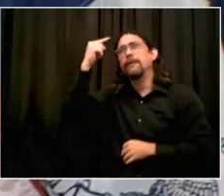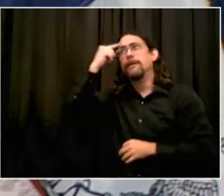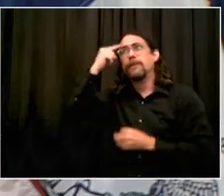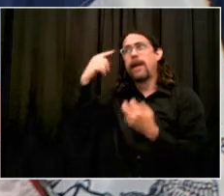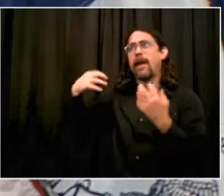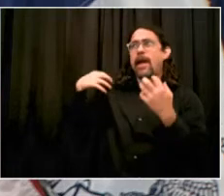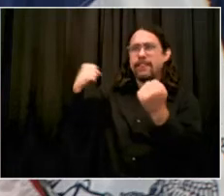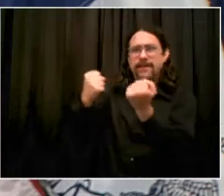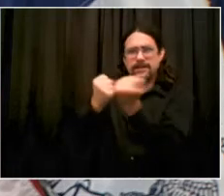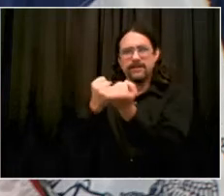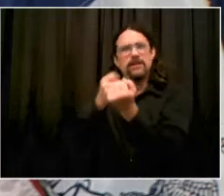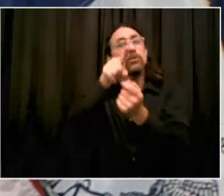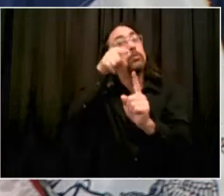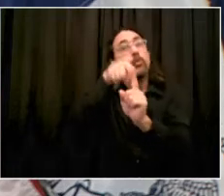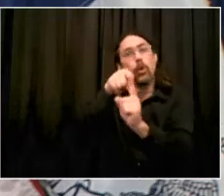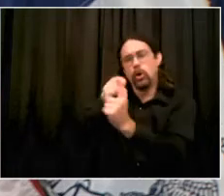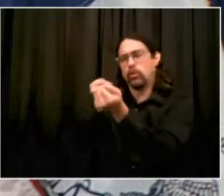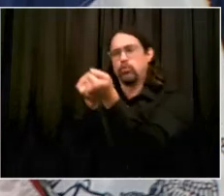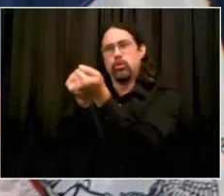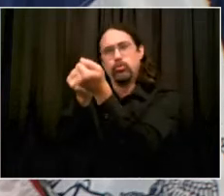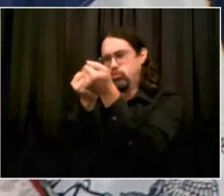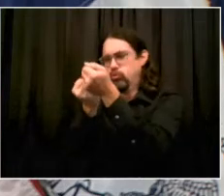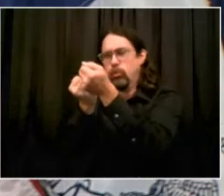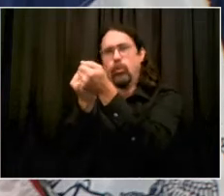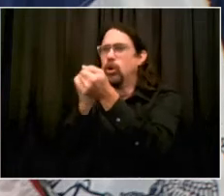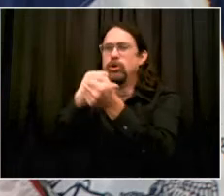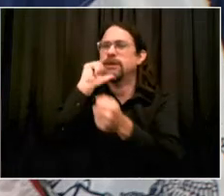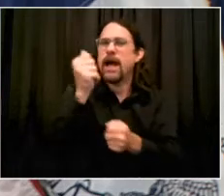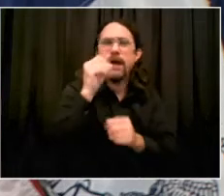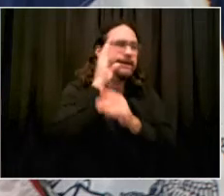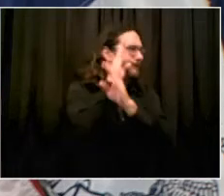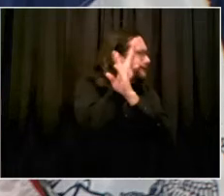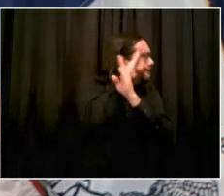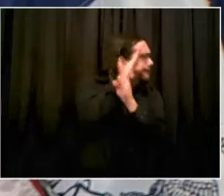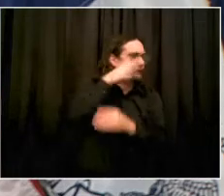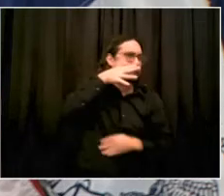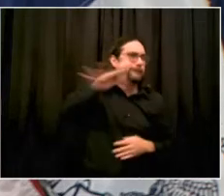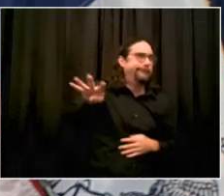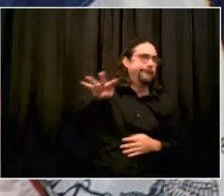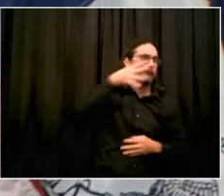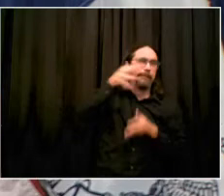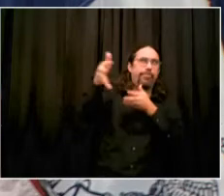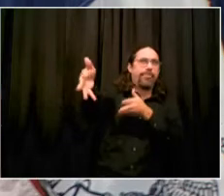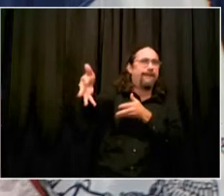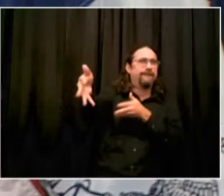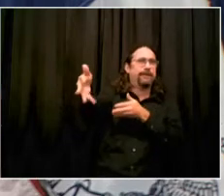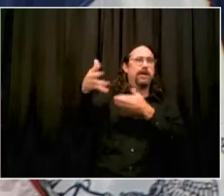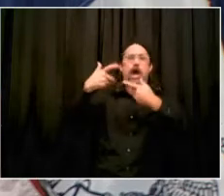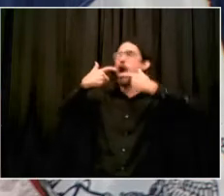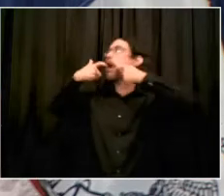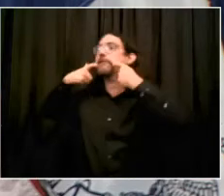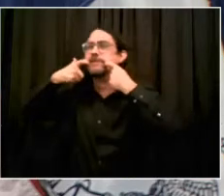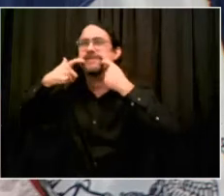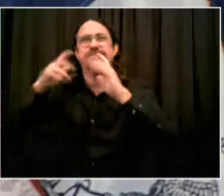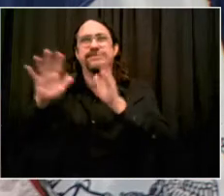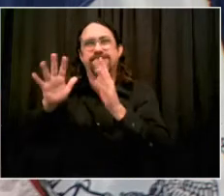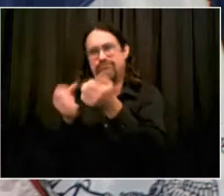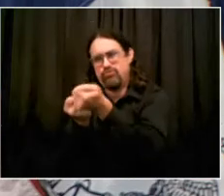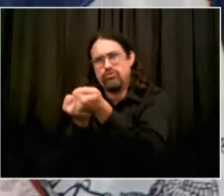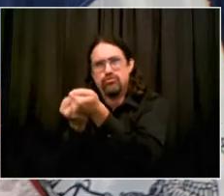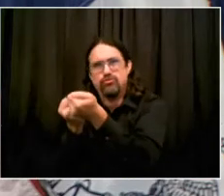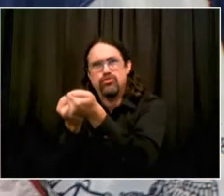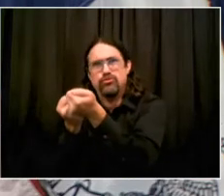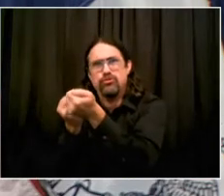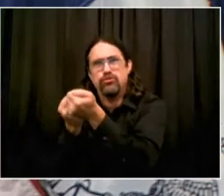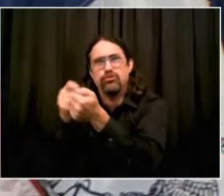that is the responsibility of the Department of Health, working closely with allied agencies, with Department of Social Services, with the NYPD in